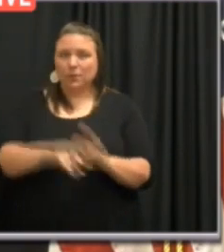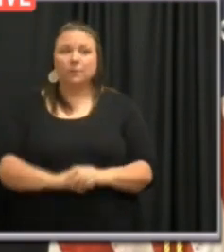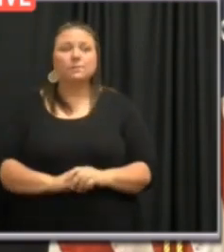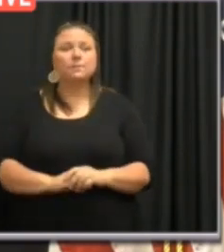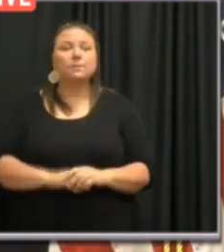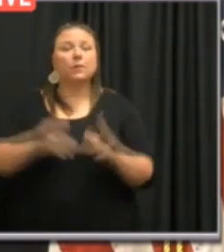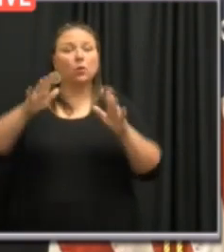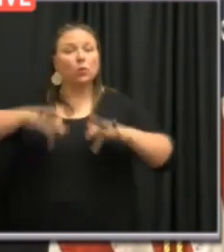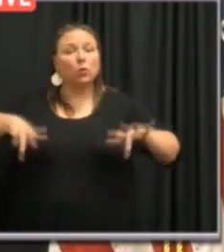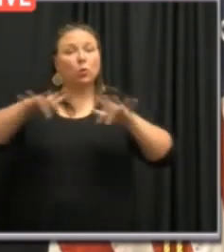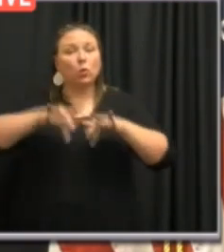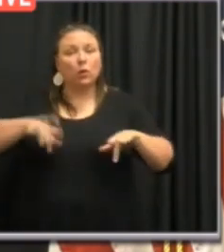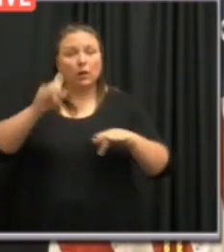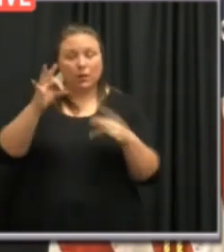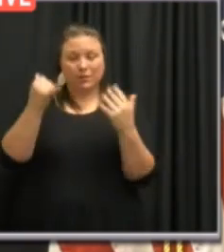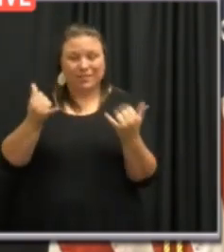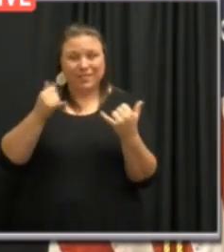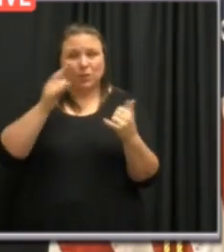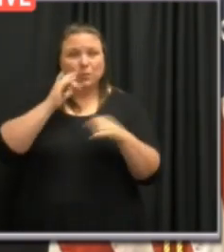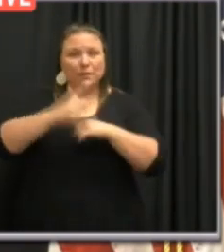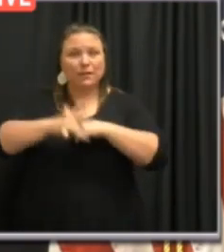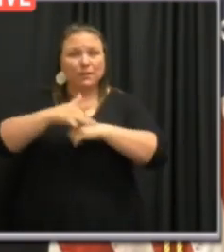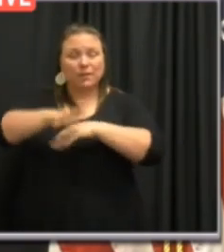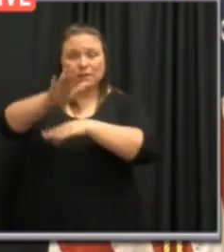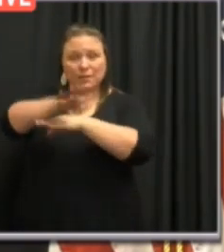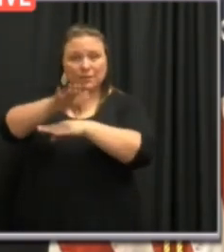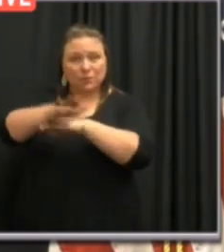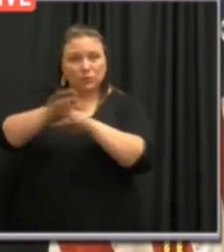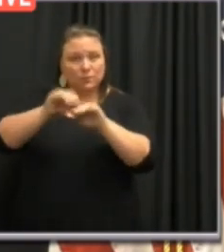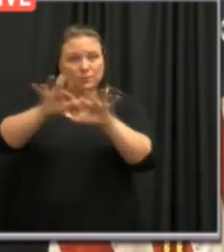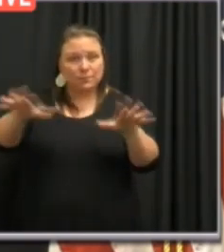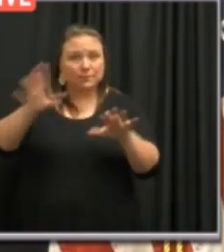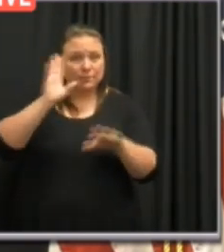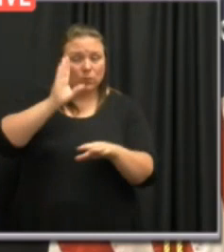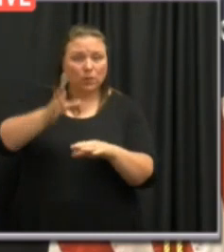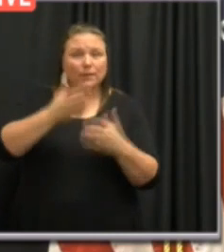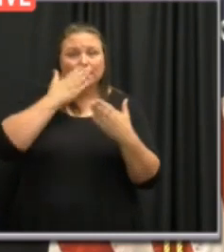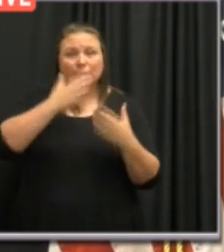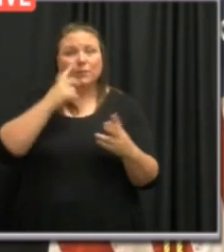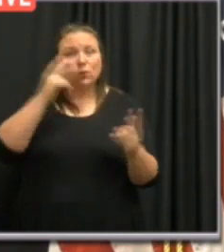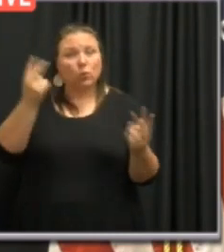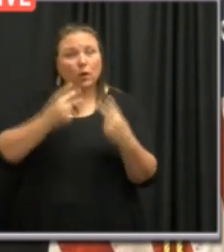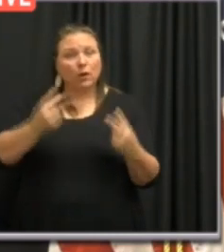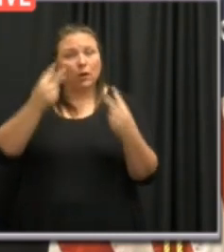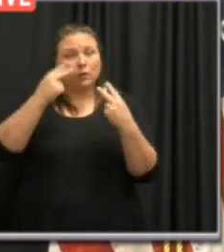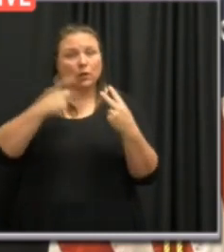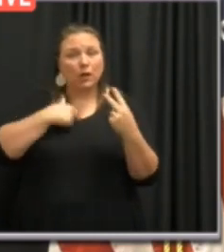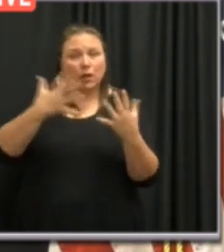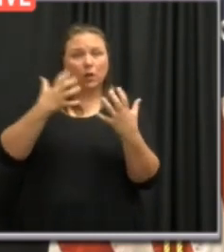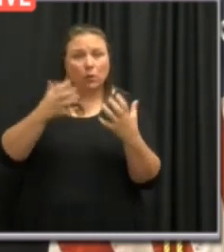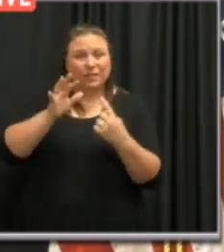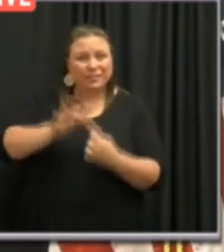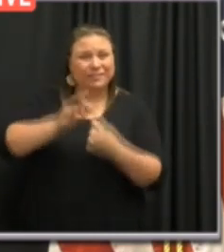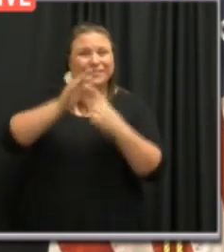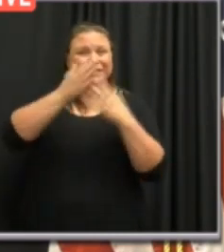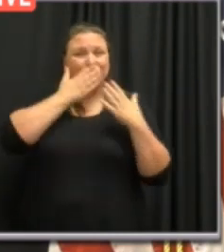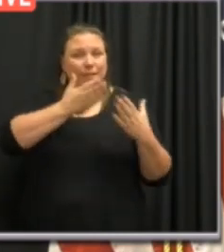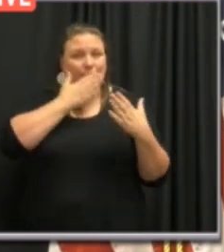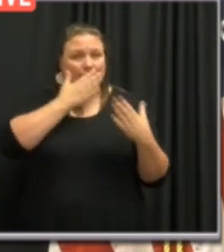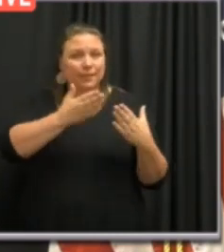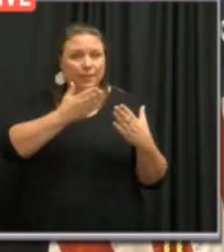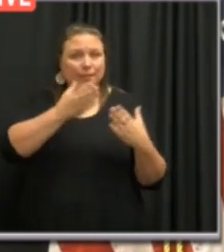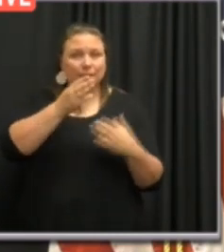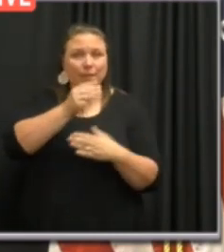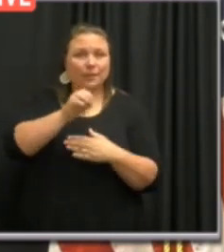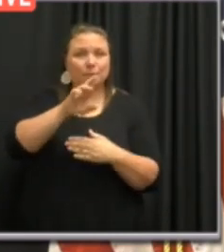A recording of the event will be made available later this afternoon. Thank you, everyone, for joining us. I'd like to especially thank